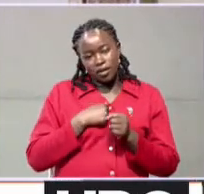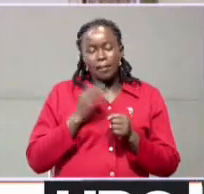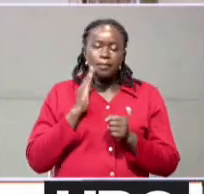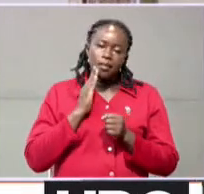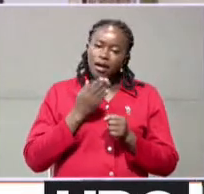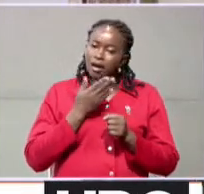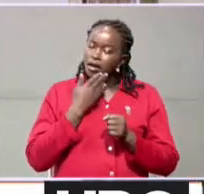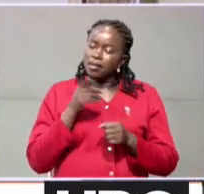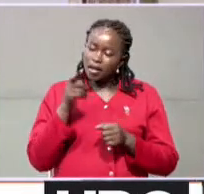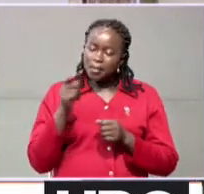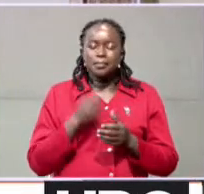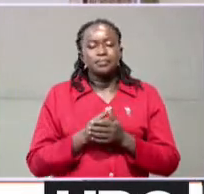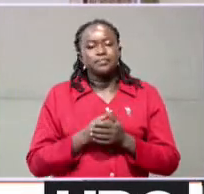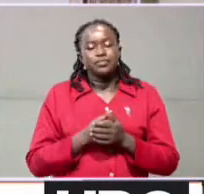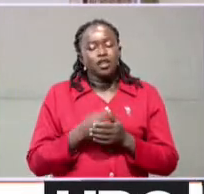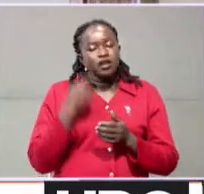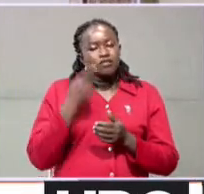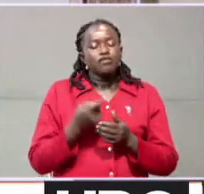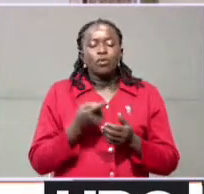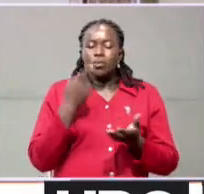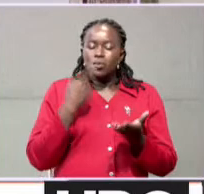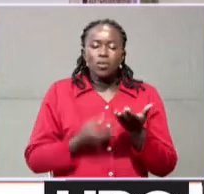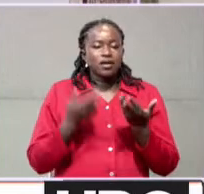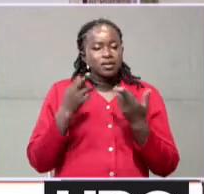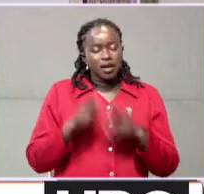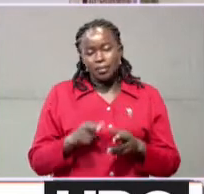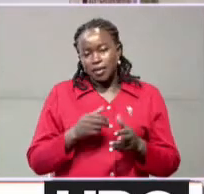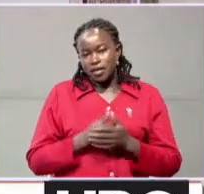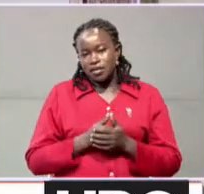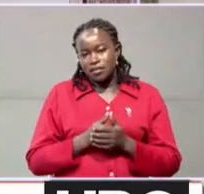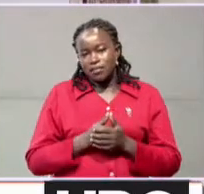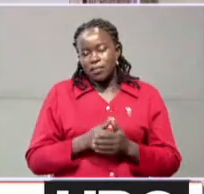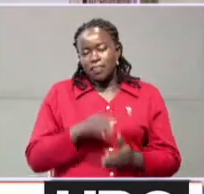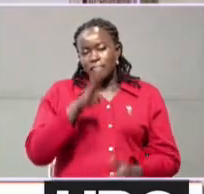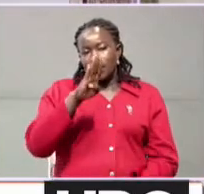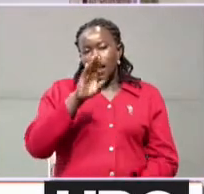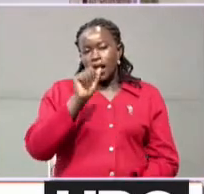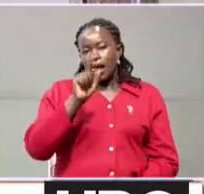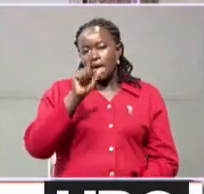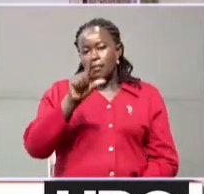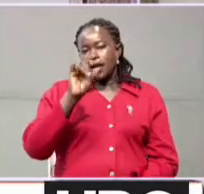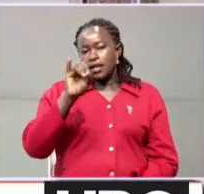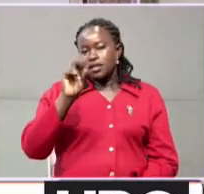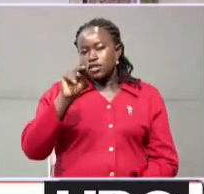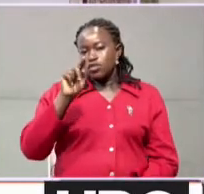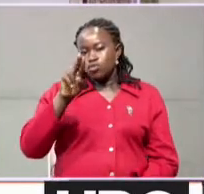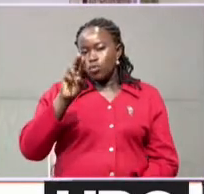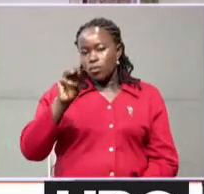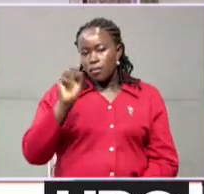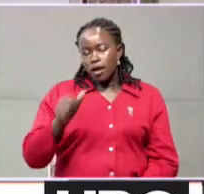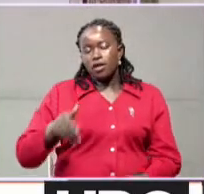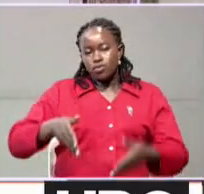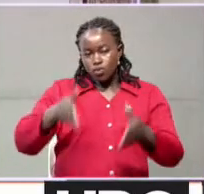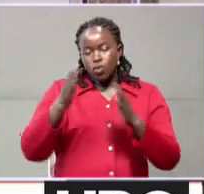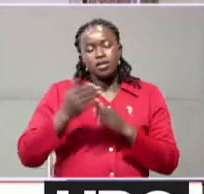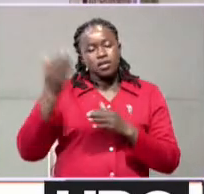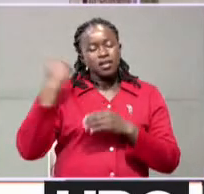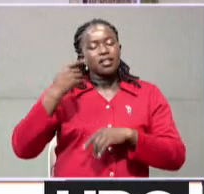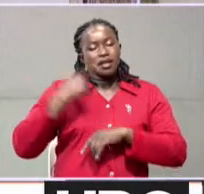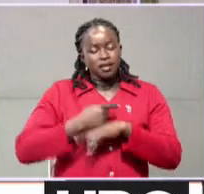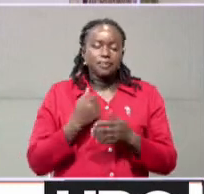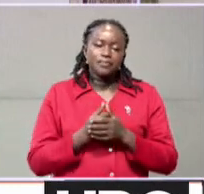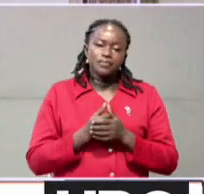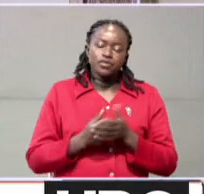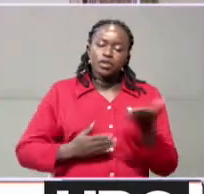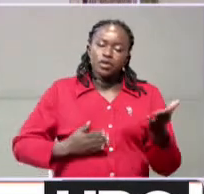for the incidents that happened at valentima the other day right honorable speaker like you rightly